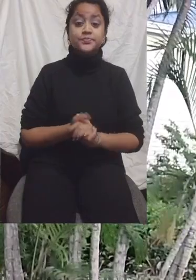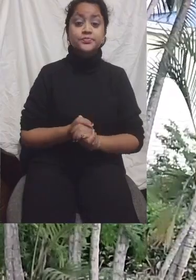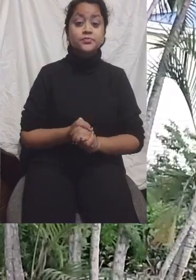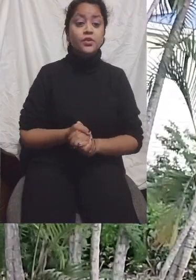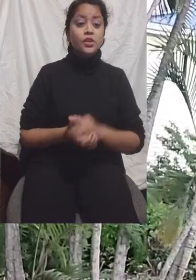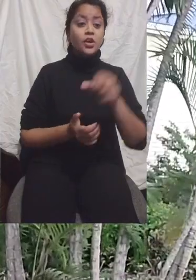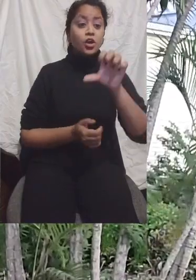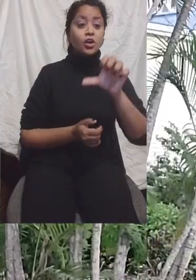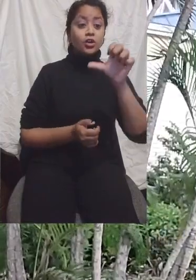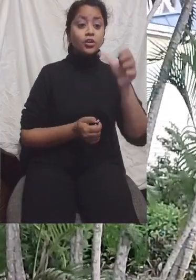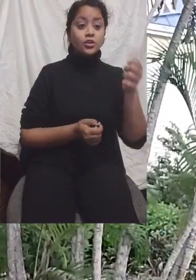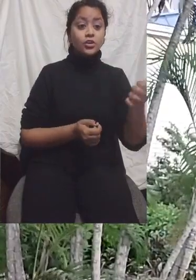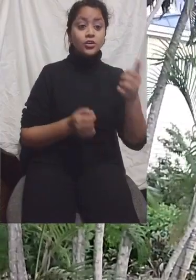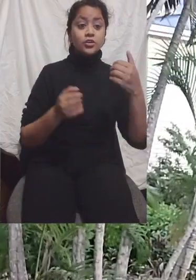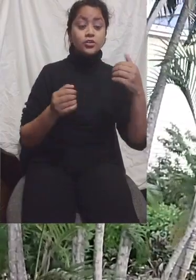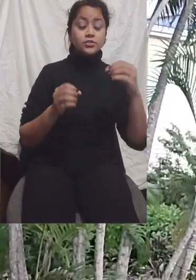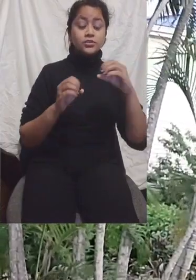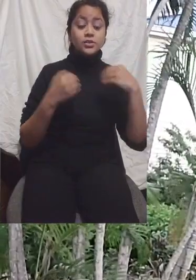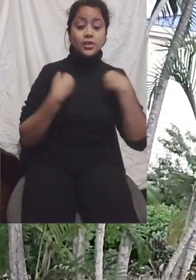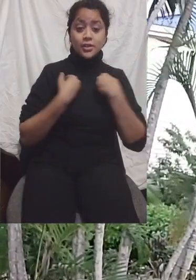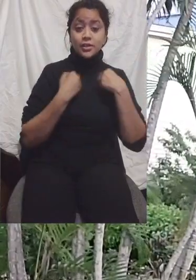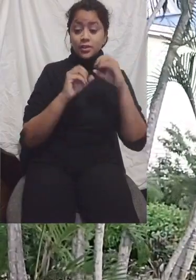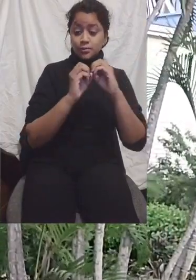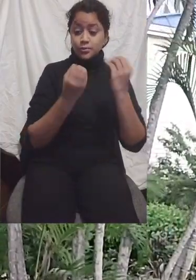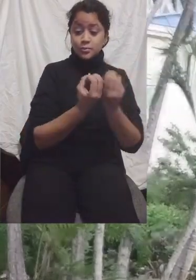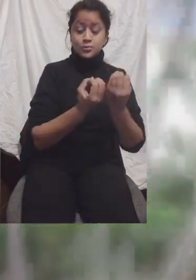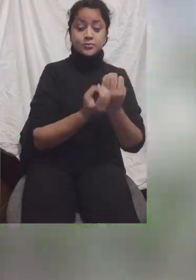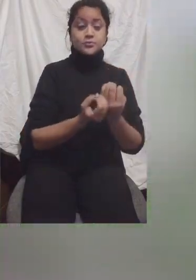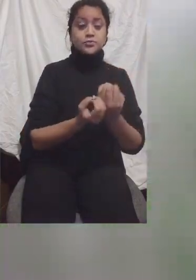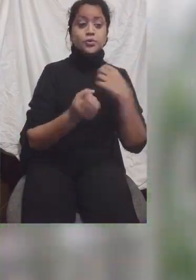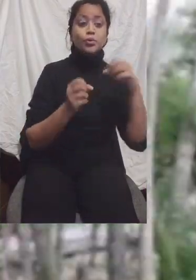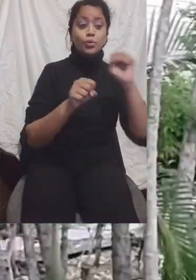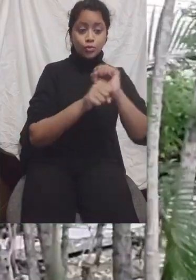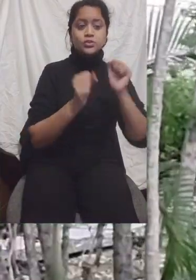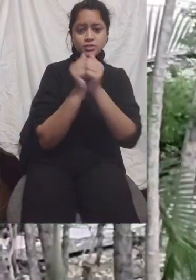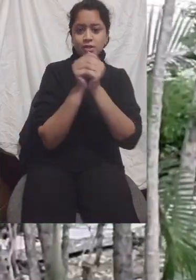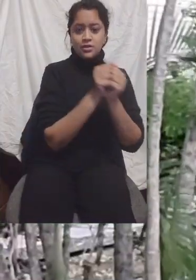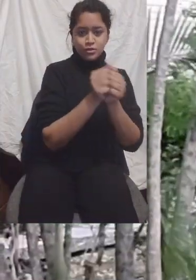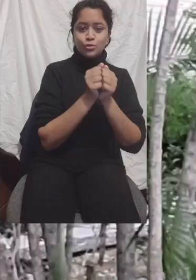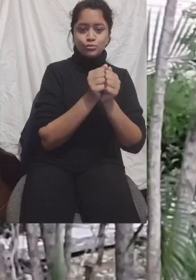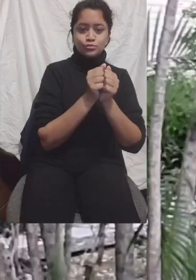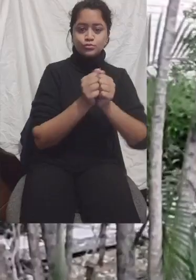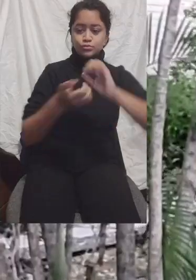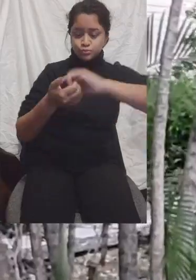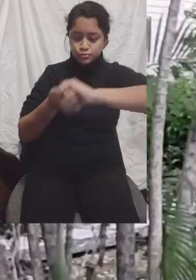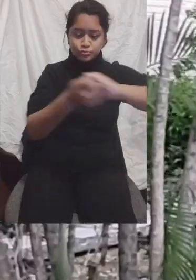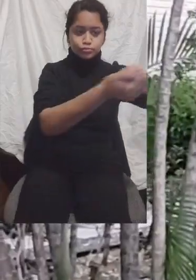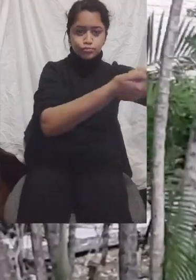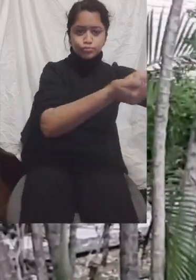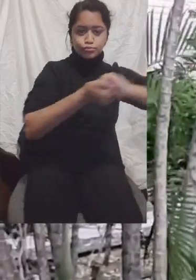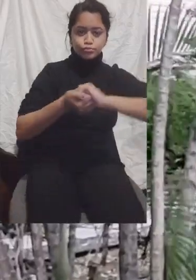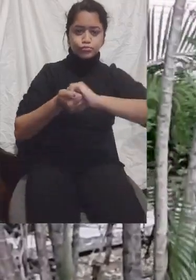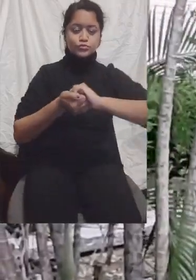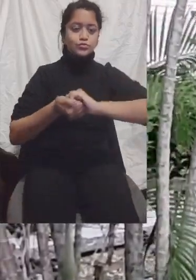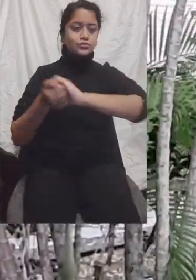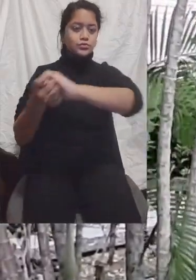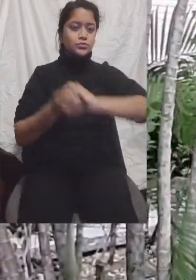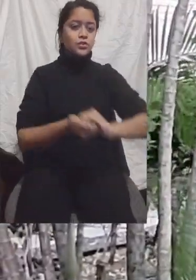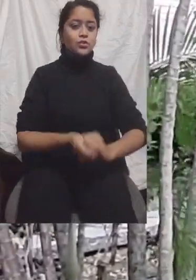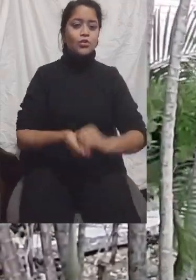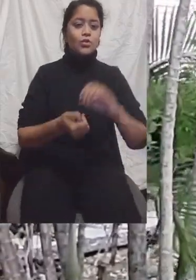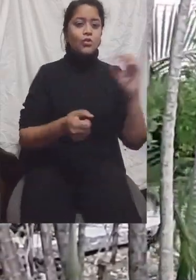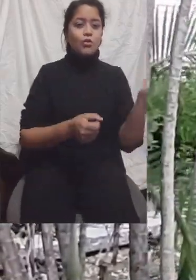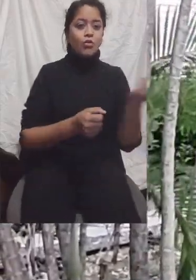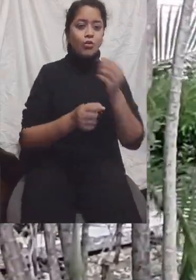you work with the other organizations that help pets? Okay, that's a great question. So the other